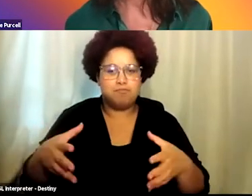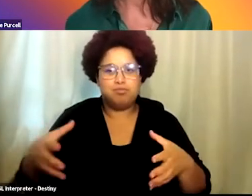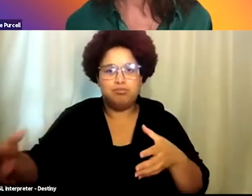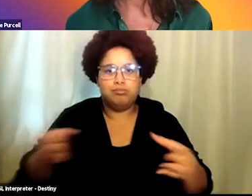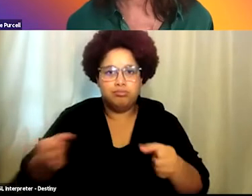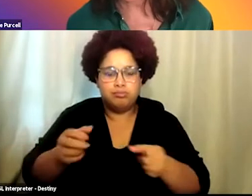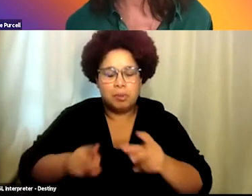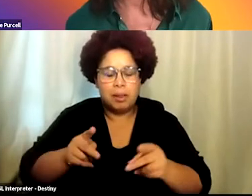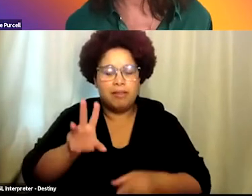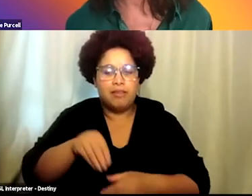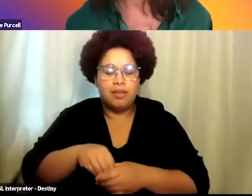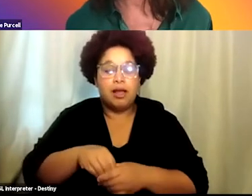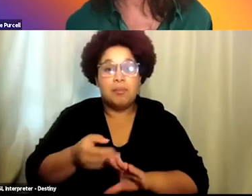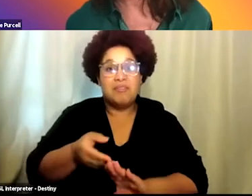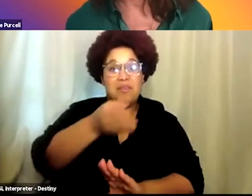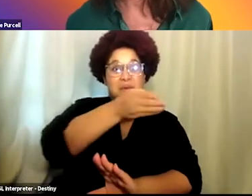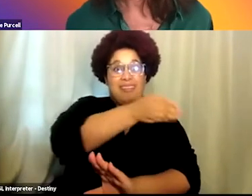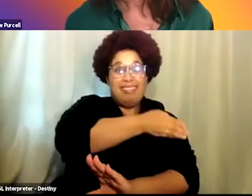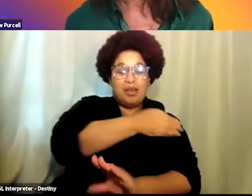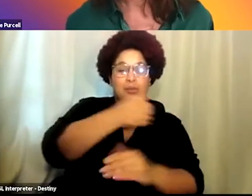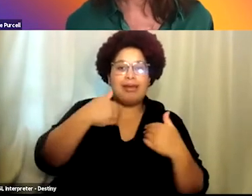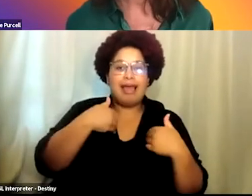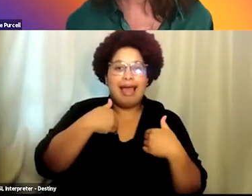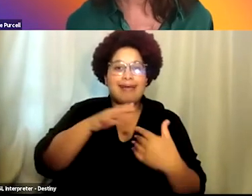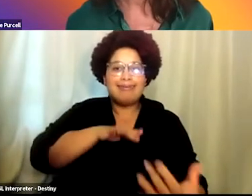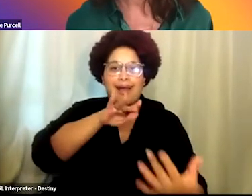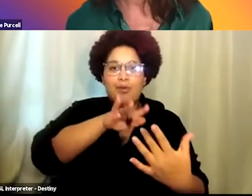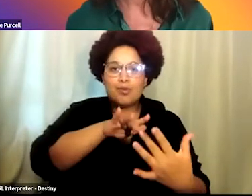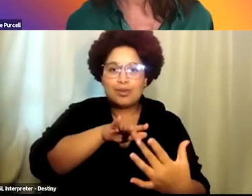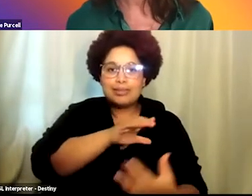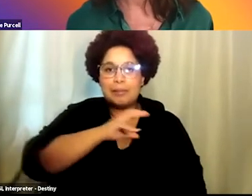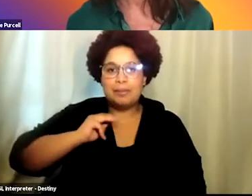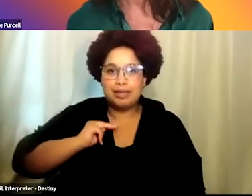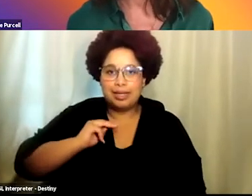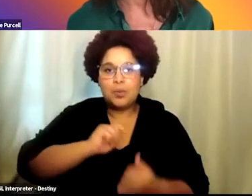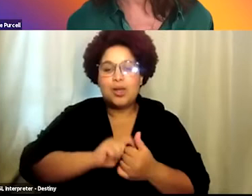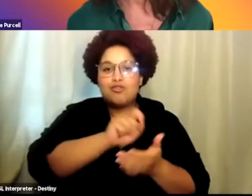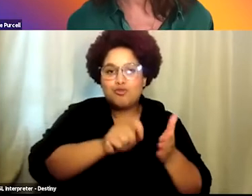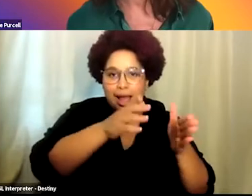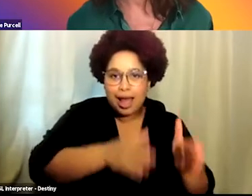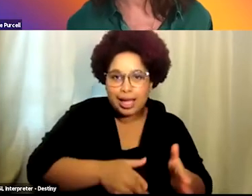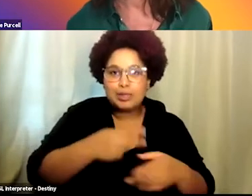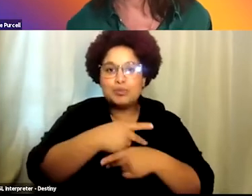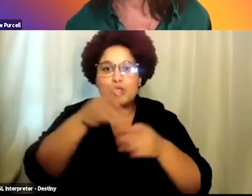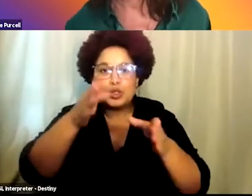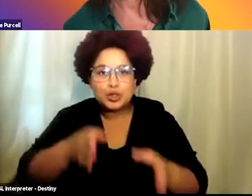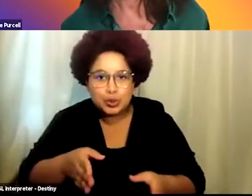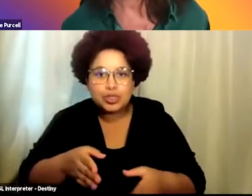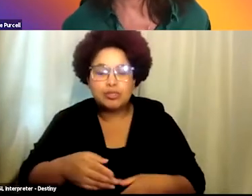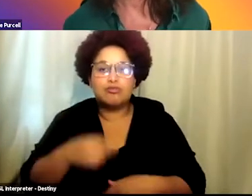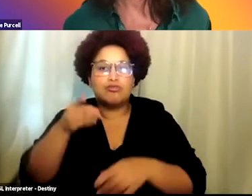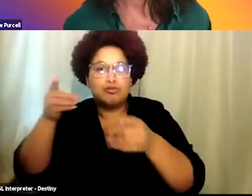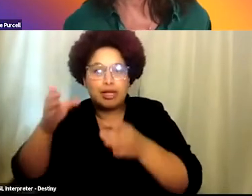we had an outreach committee, and with writers, producers, directors, so forth from the